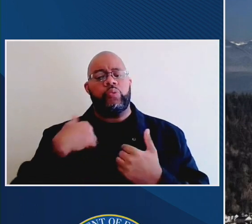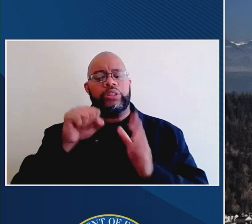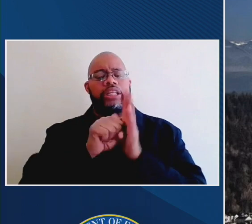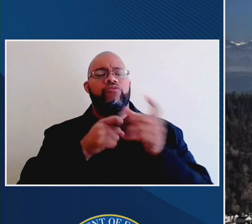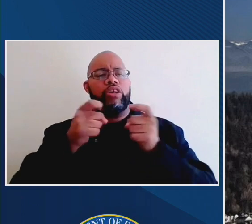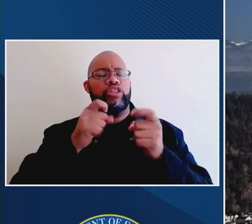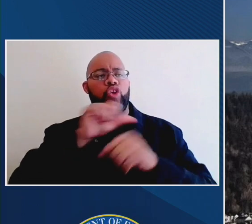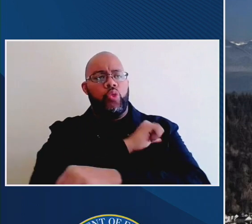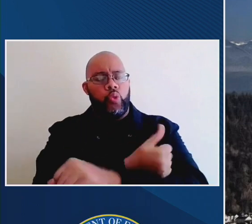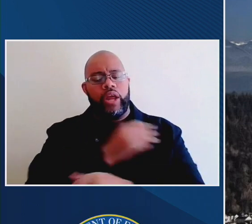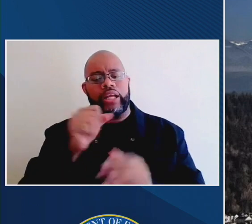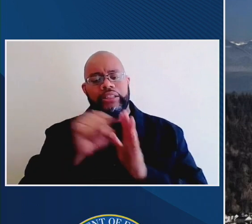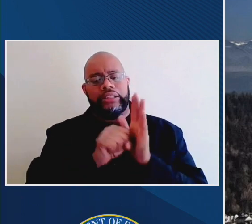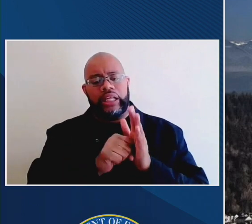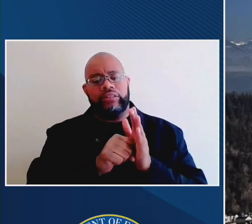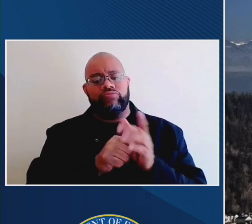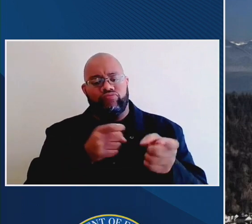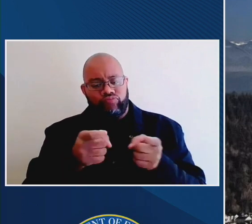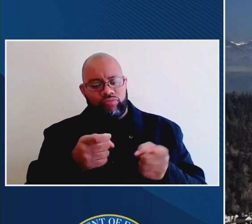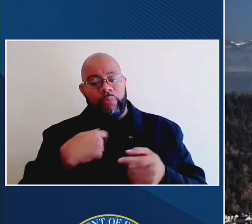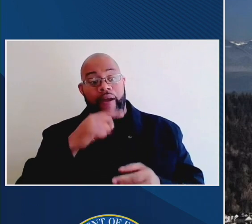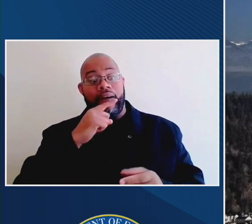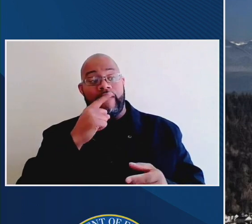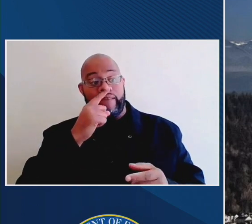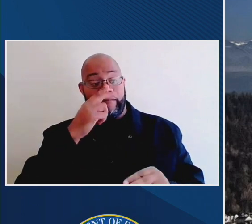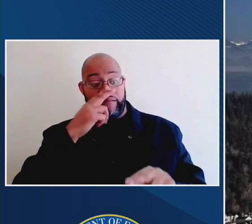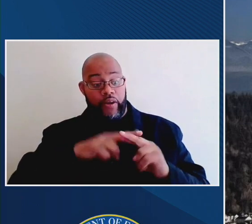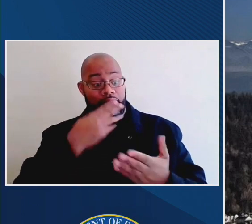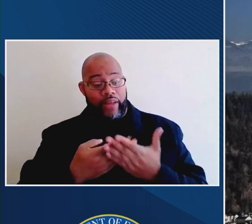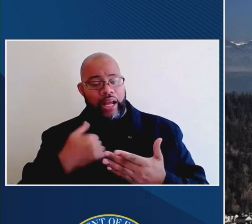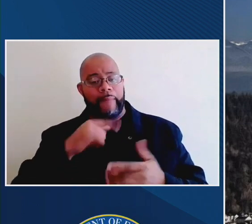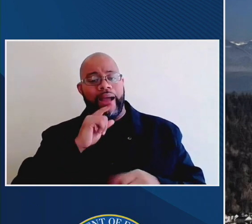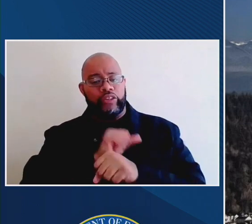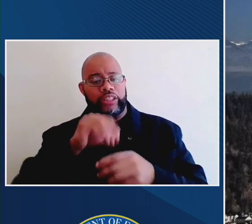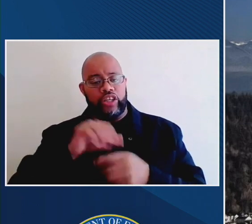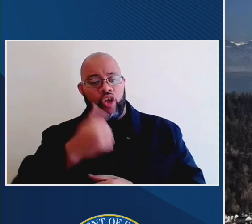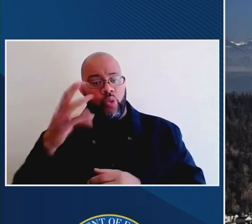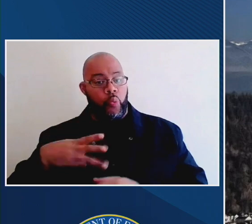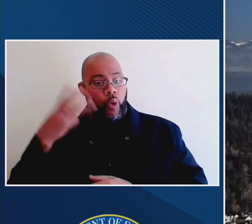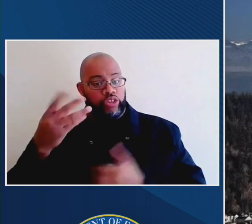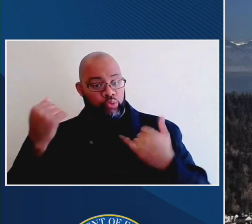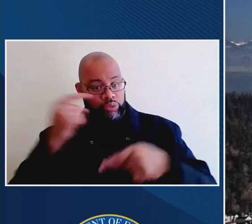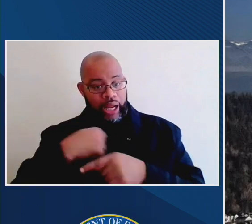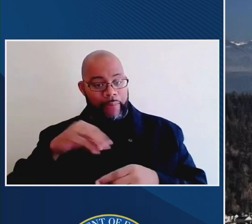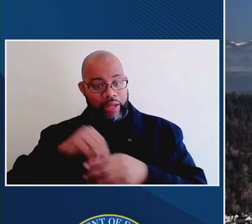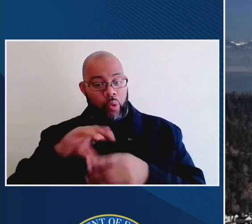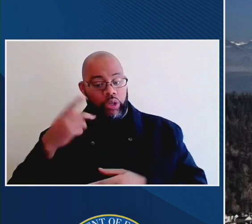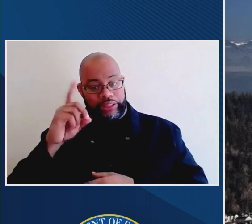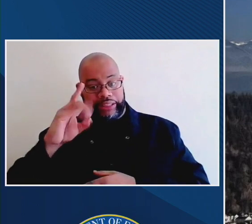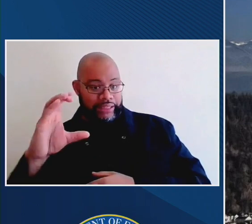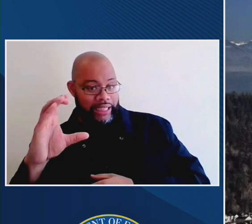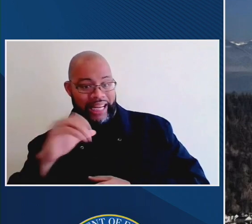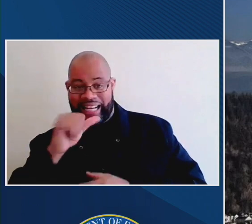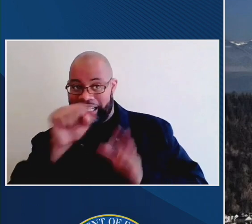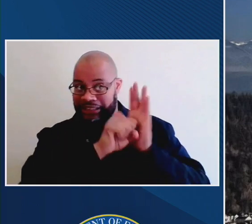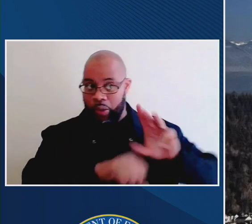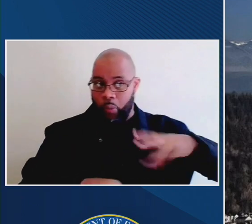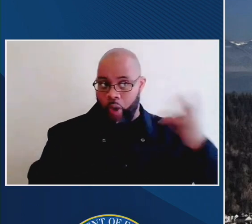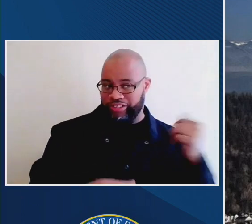and state authority. My fun fact, I'm actually in the other Washington today. I'm in Washington, D.C., not the state of